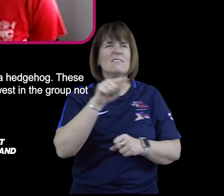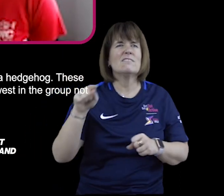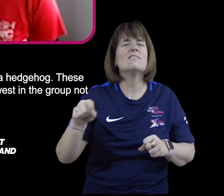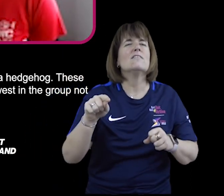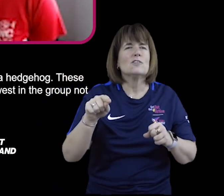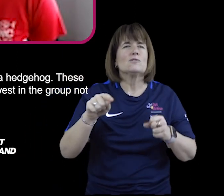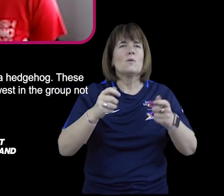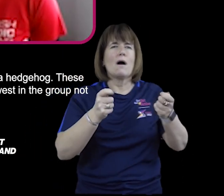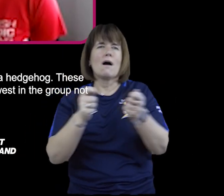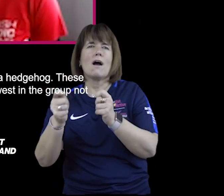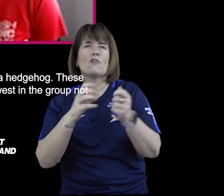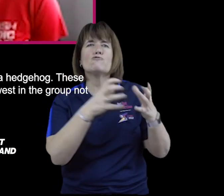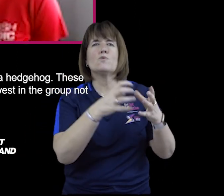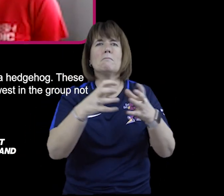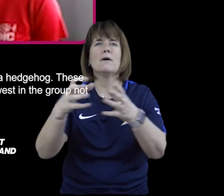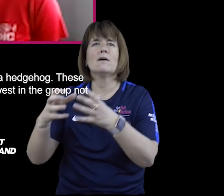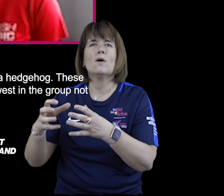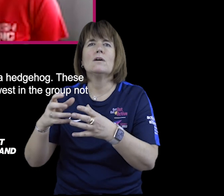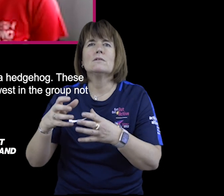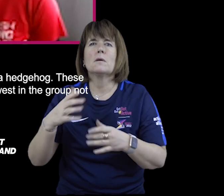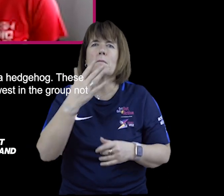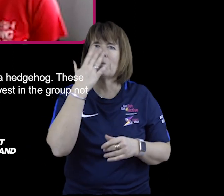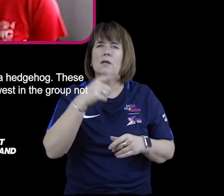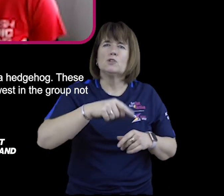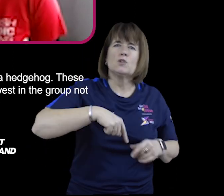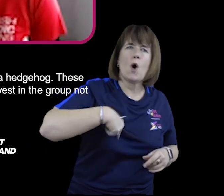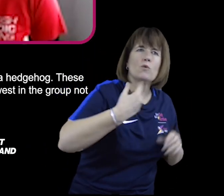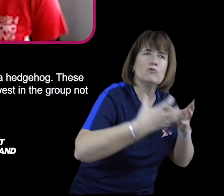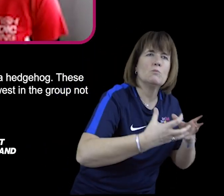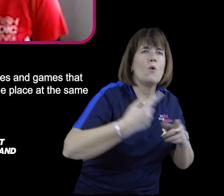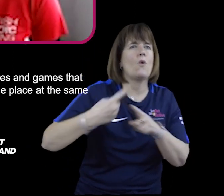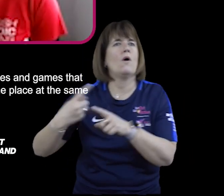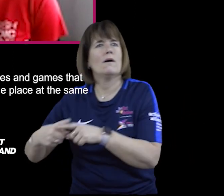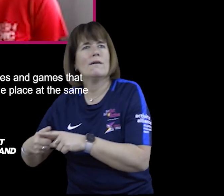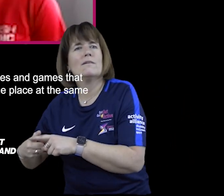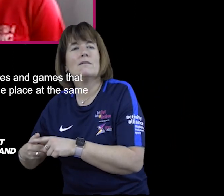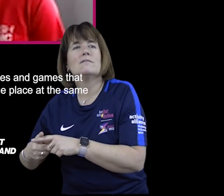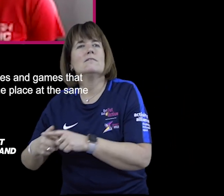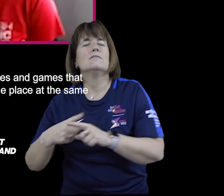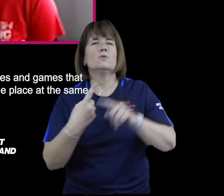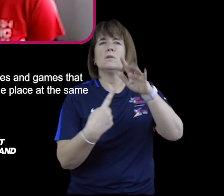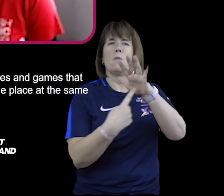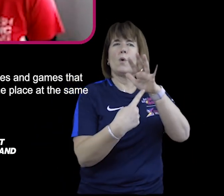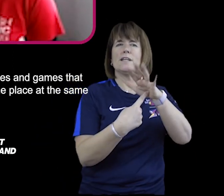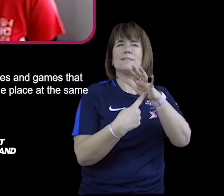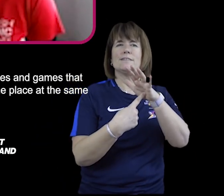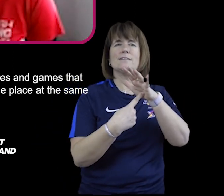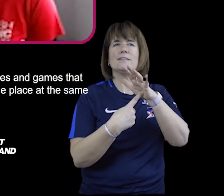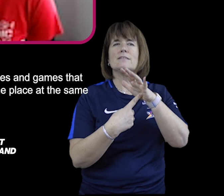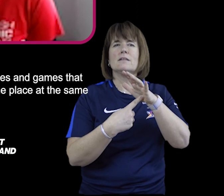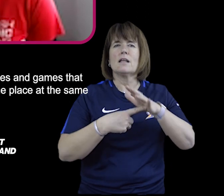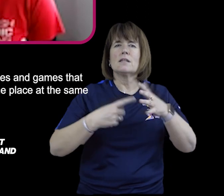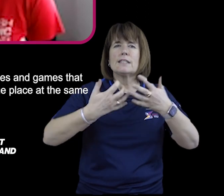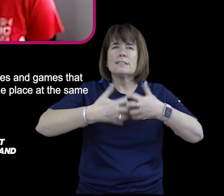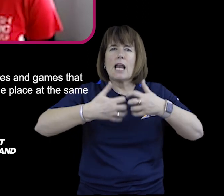we want the people who are perhaps the slowest in the group not to feel that they're holding other people up. That's really important. So there are various